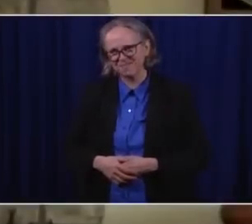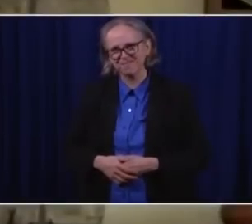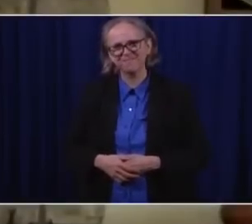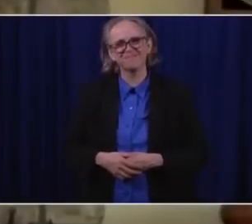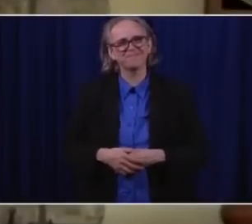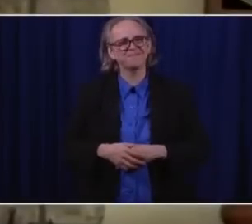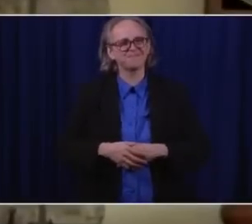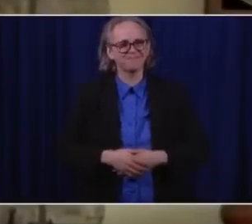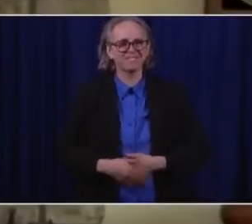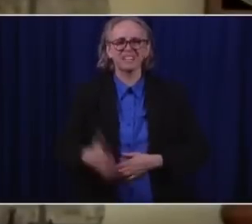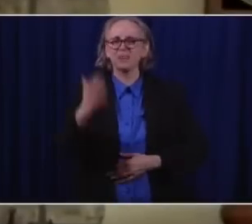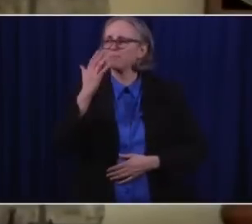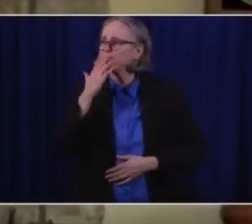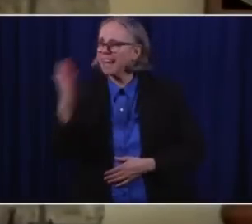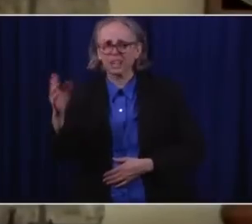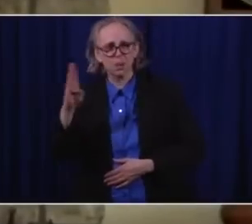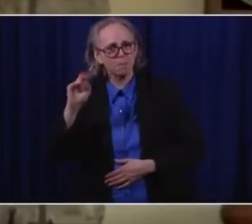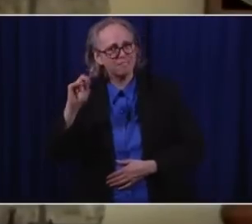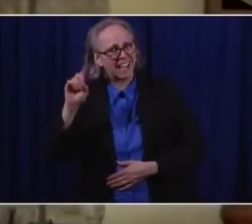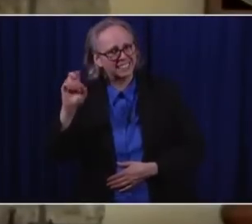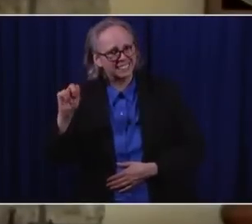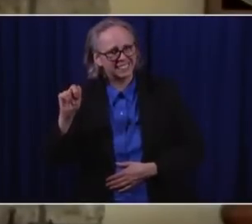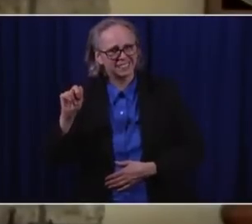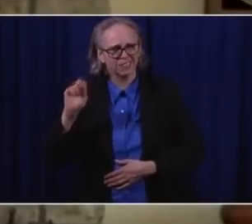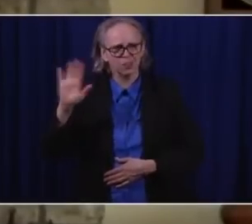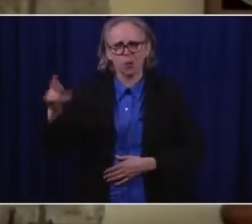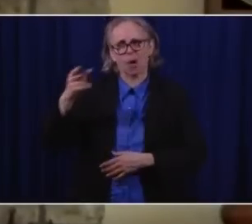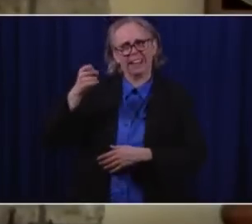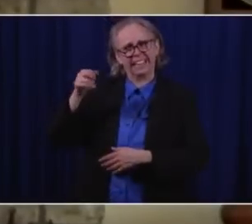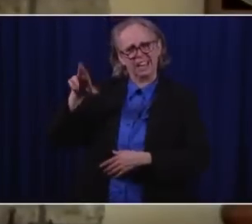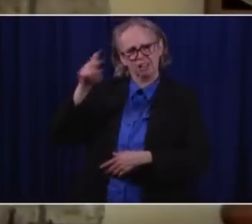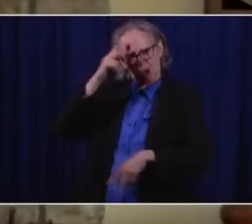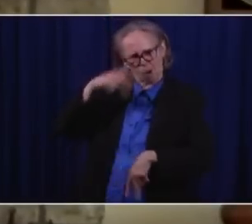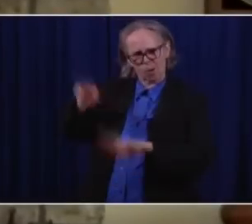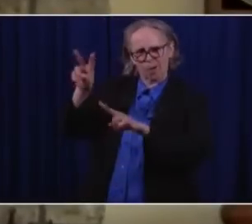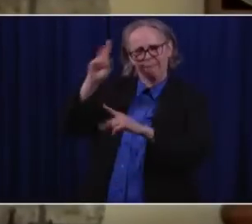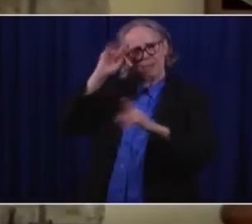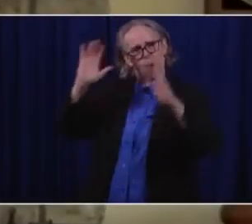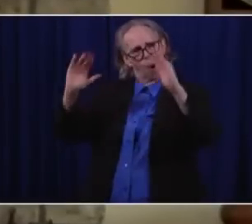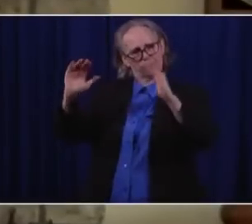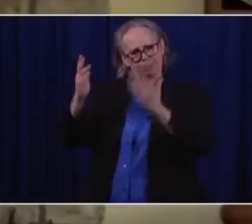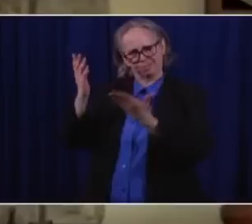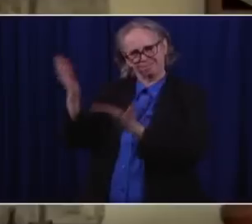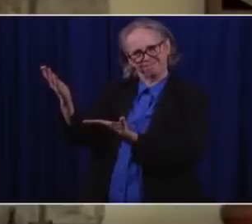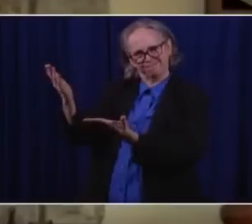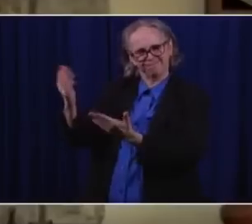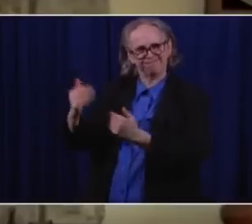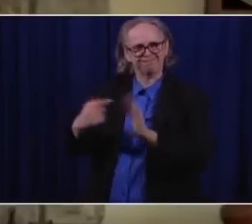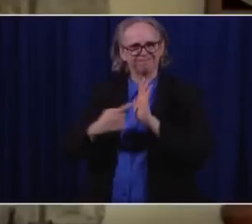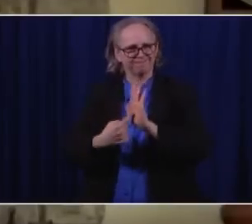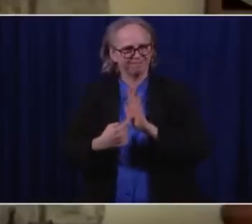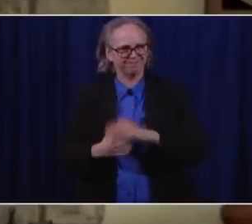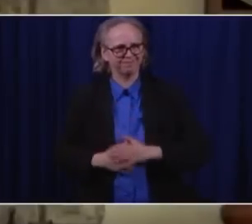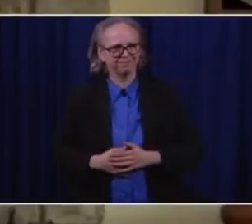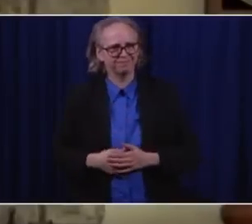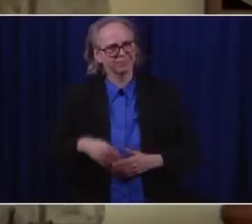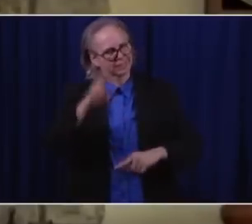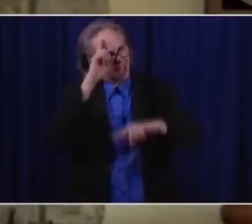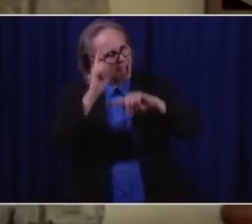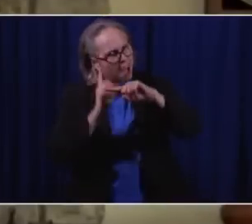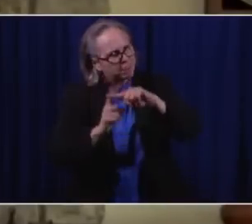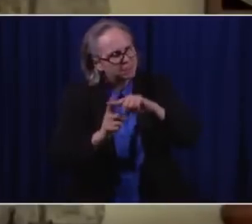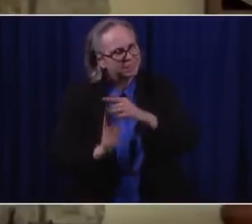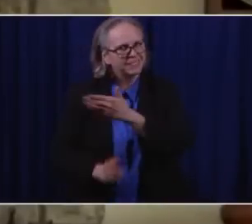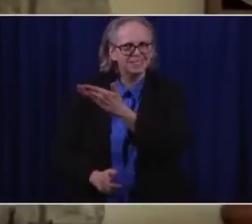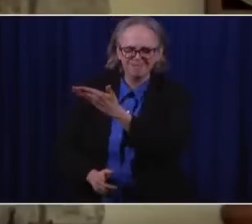We want to thank Brandon for being one of our heroes of hope, for keeping us optimistic, his customers optimistic. There